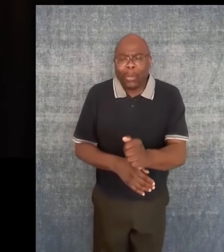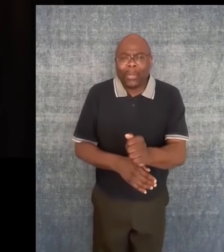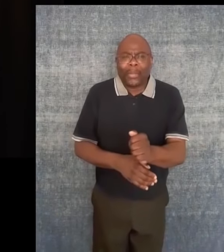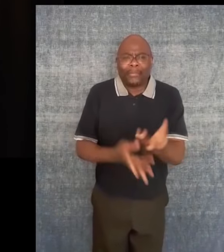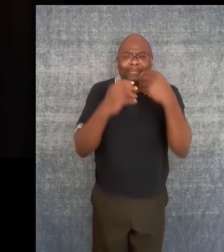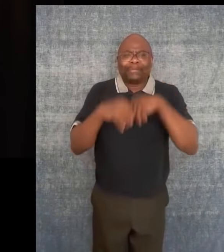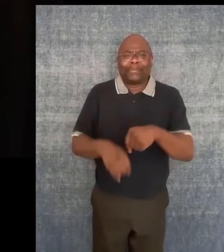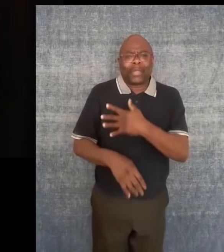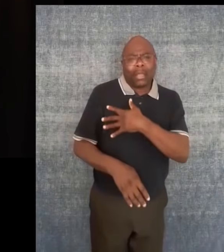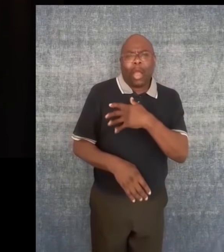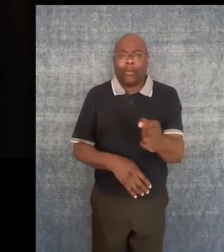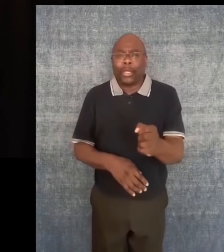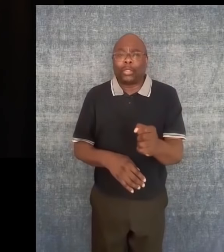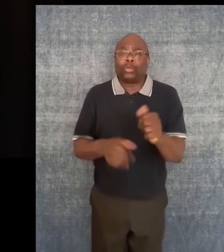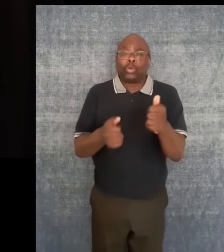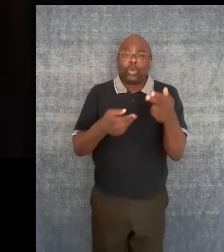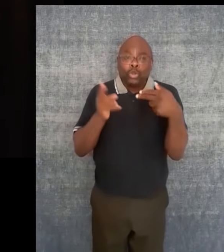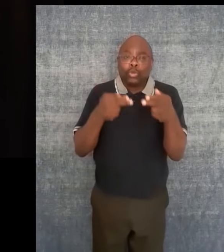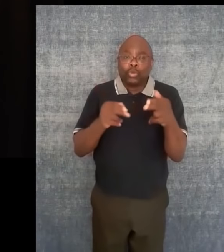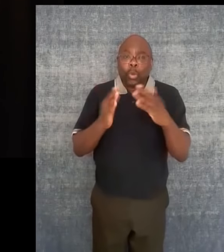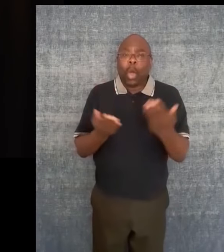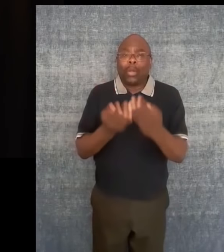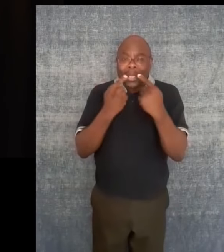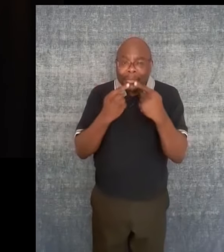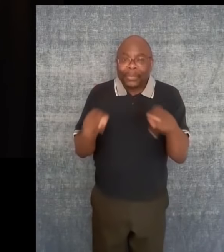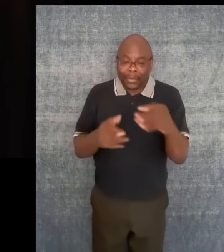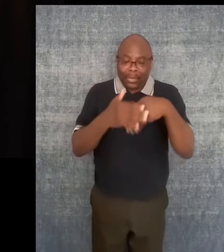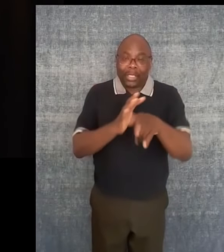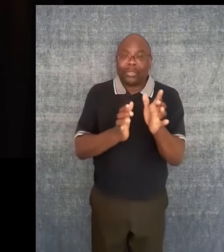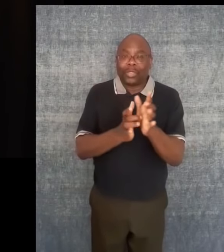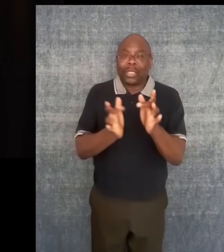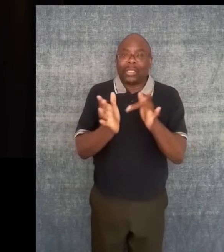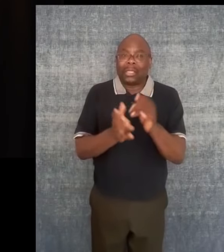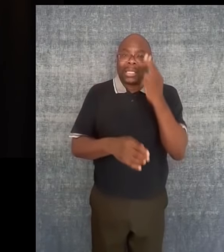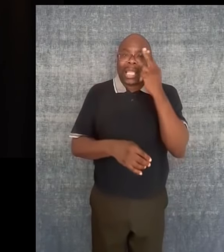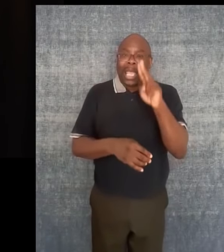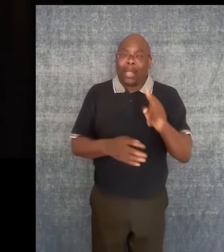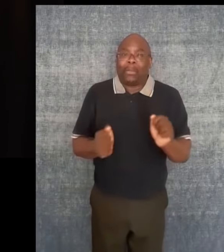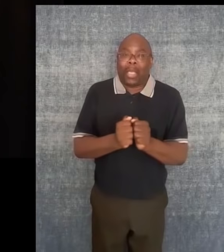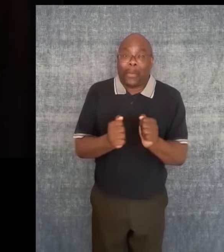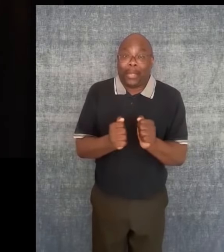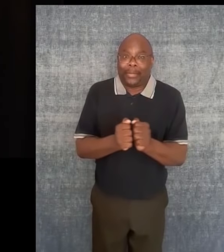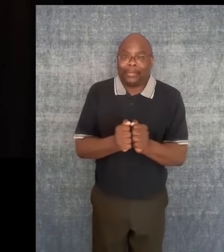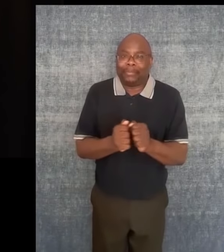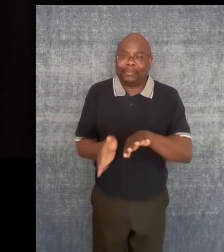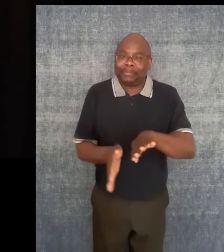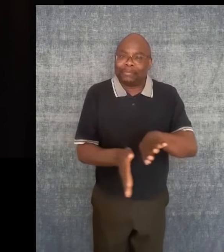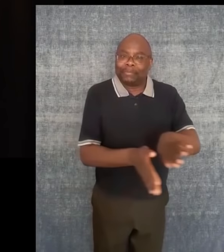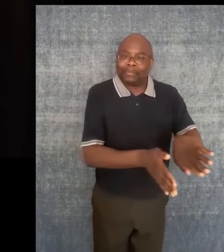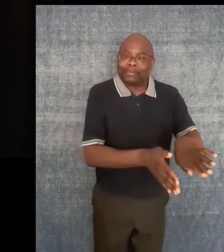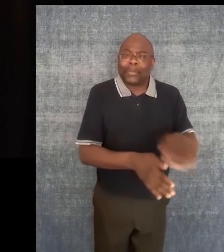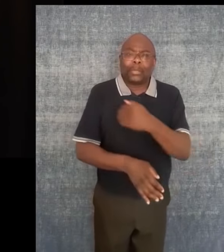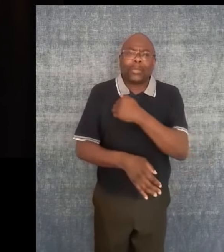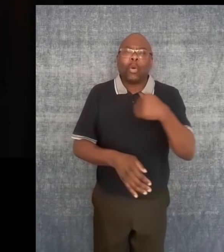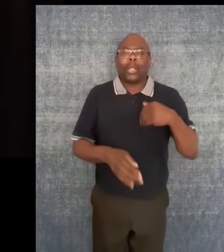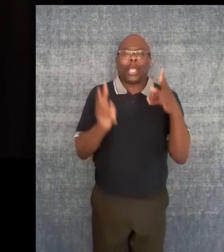courage, you'd fill us with your good news, and that we can take it out into the world. In Jesus' name, amen. So the subject I